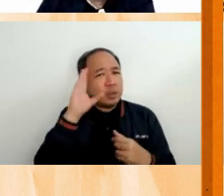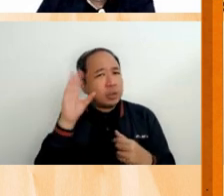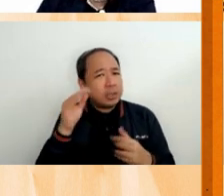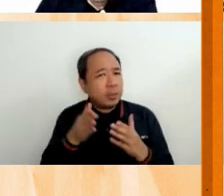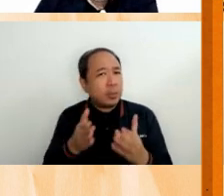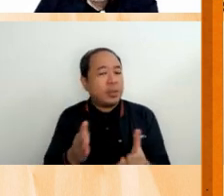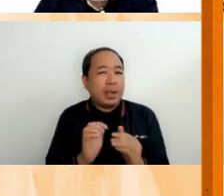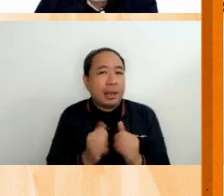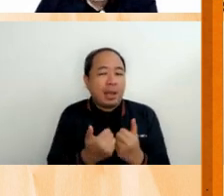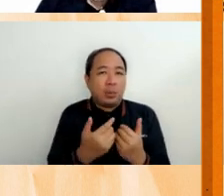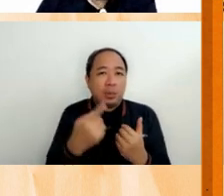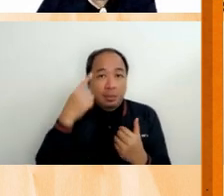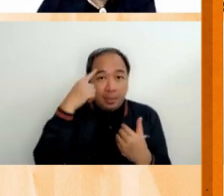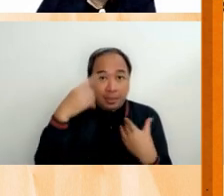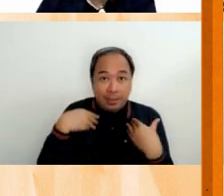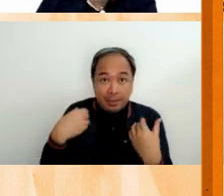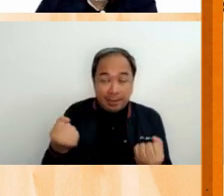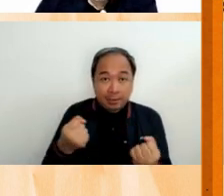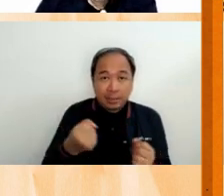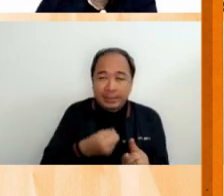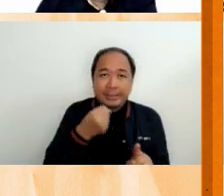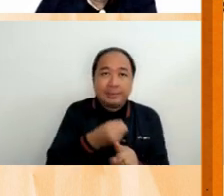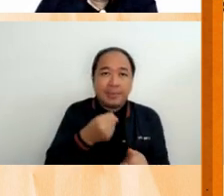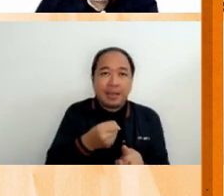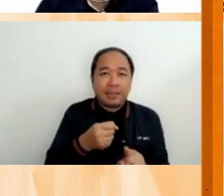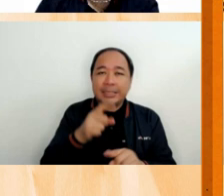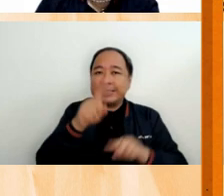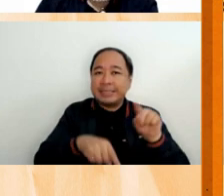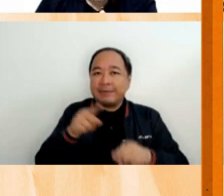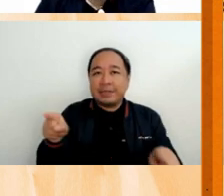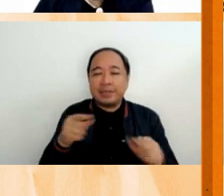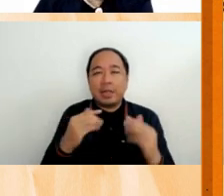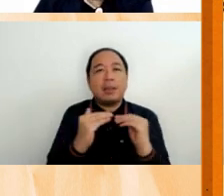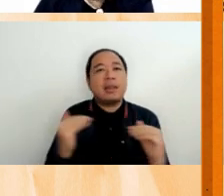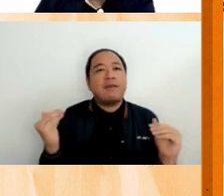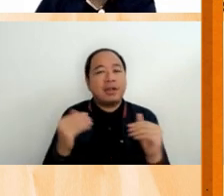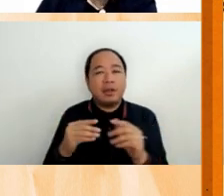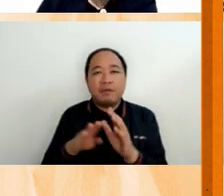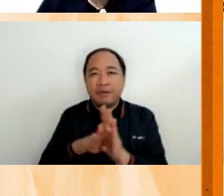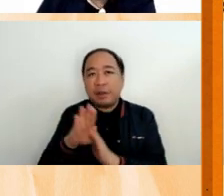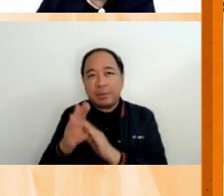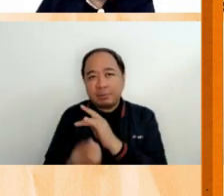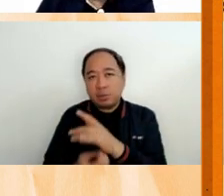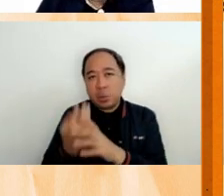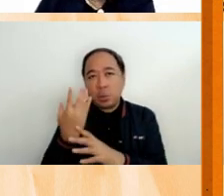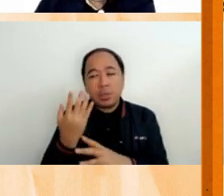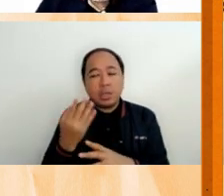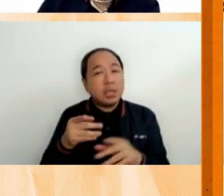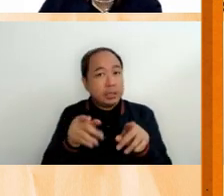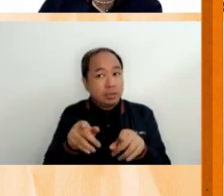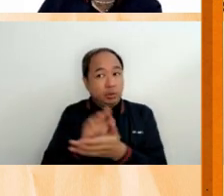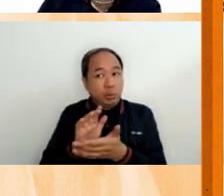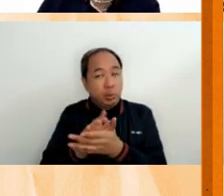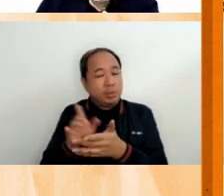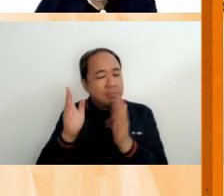no, engage in cross-sector involvement within the community. So this collaboration involves,